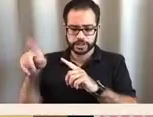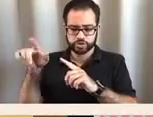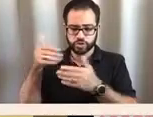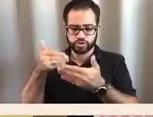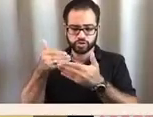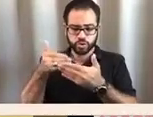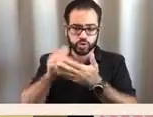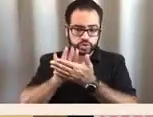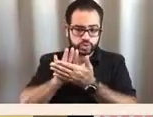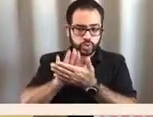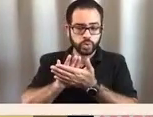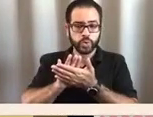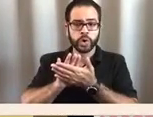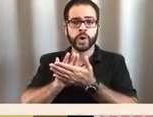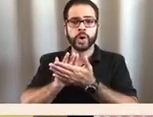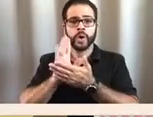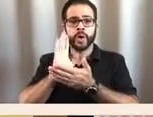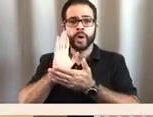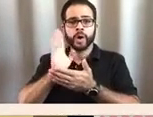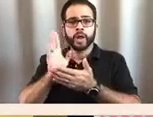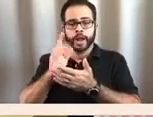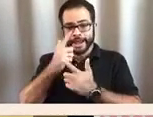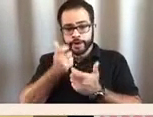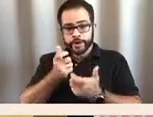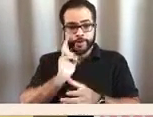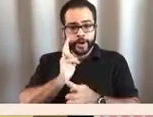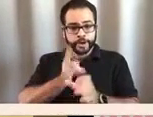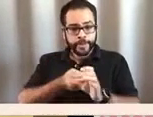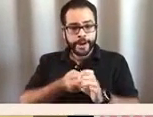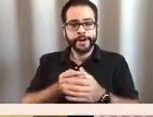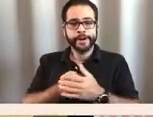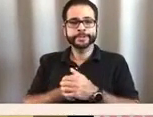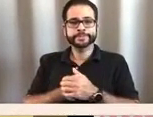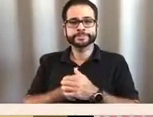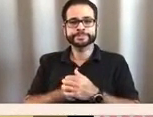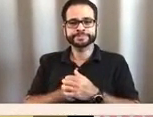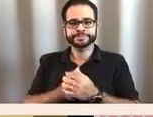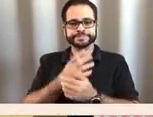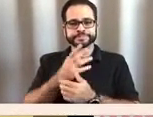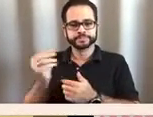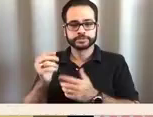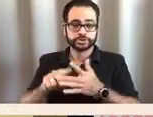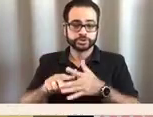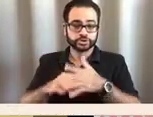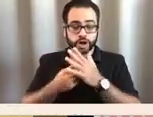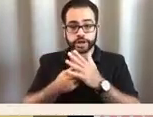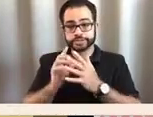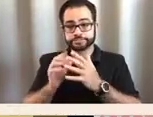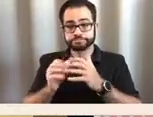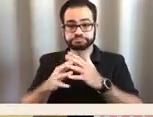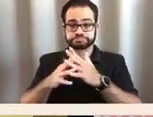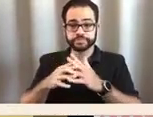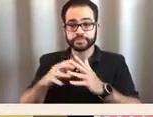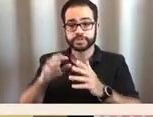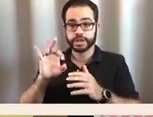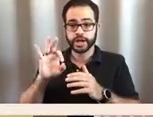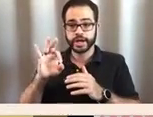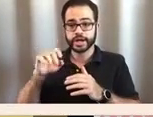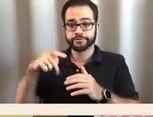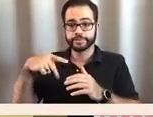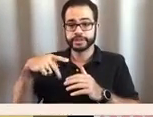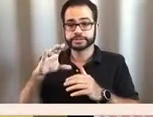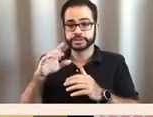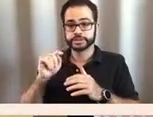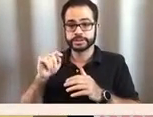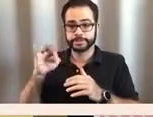nearby institution is interested in starting an FPCTP in your area so